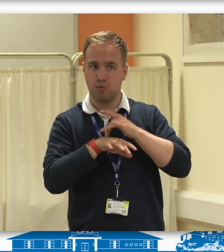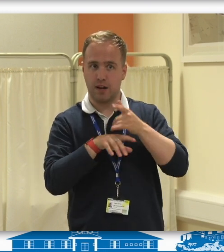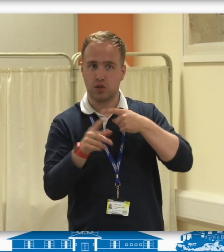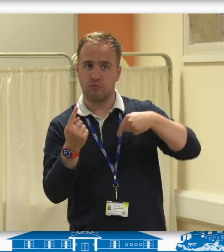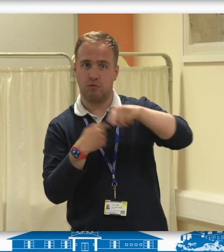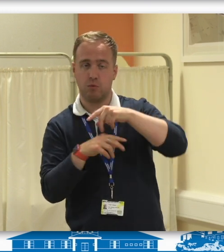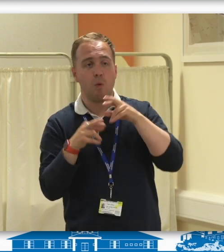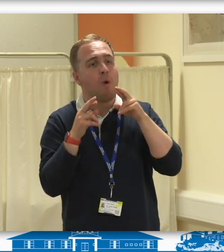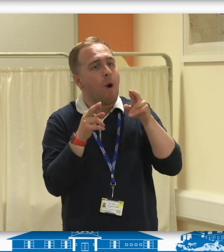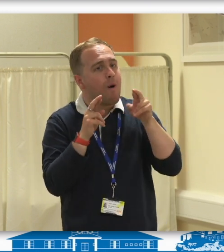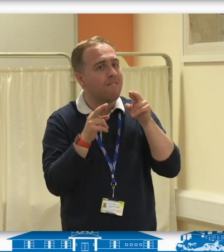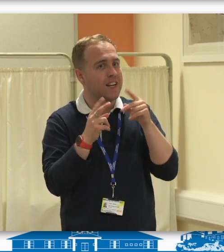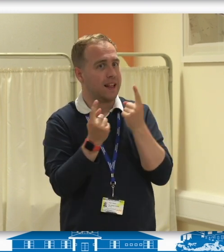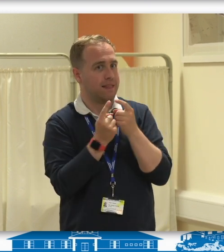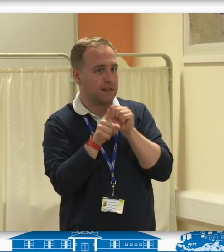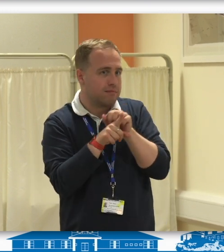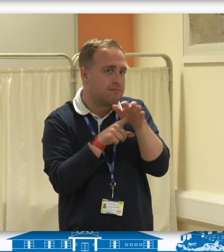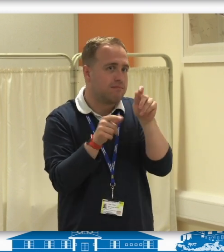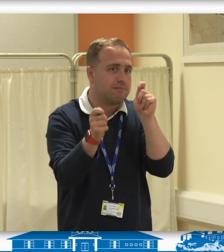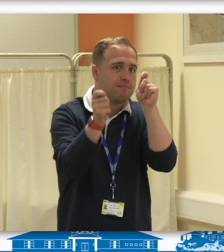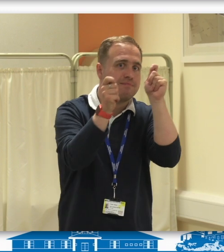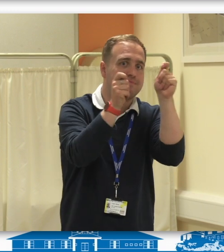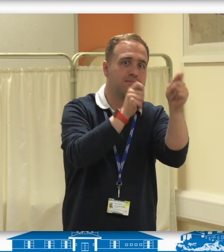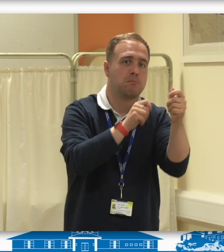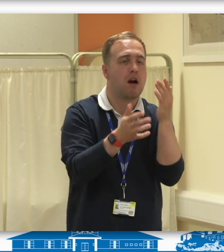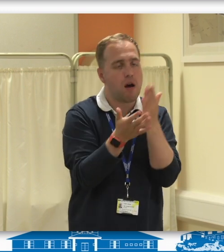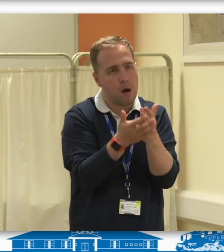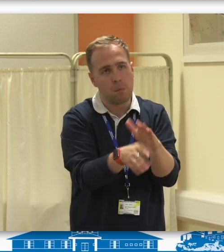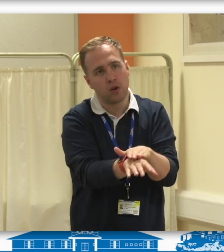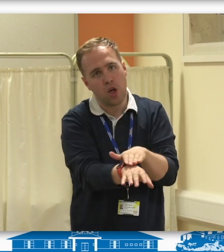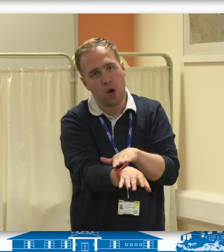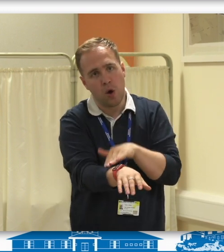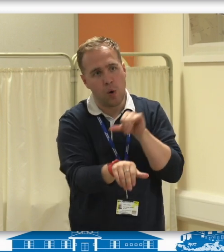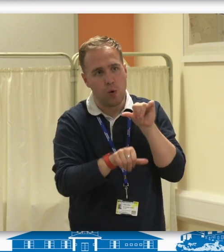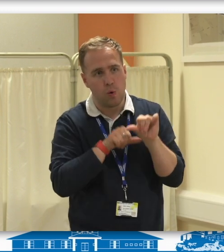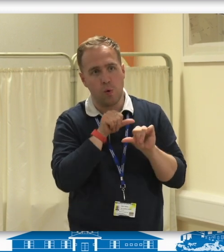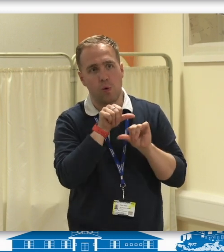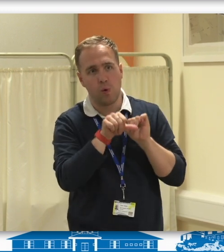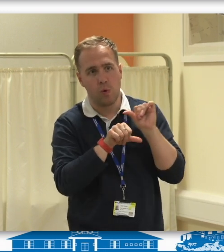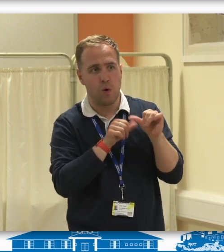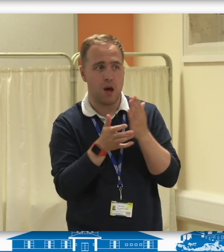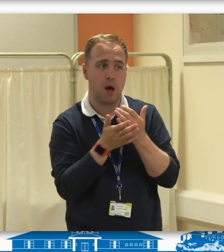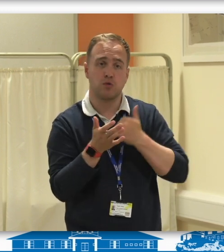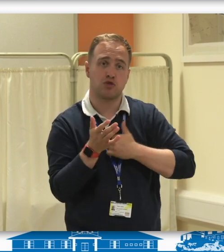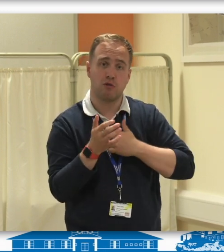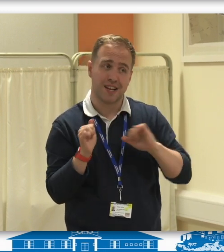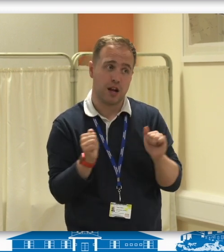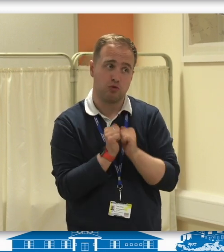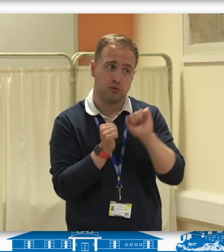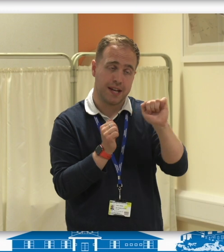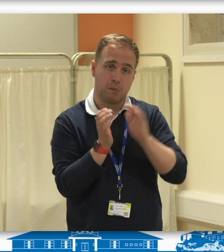hopefully things will begin to change, but it's a very slow progress, and I'm very sorry, Michael, I agree with